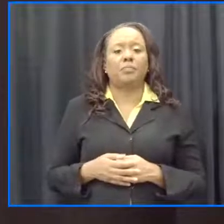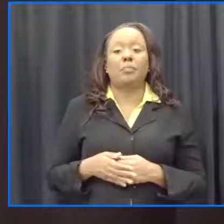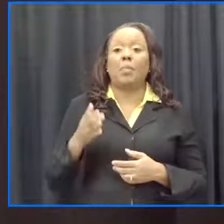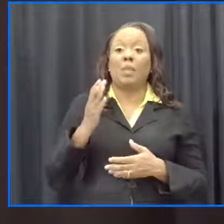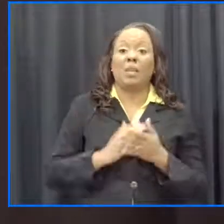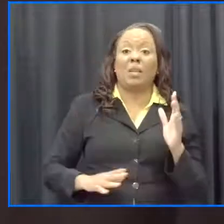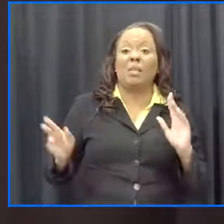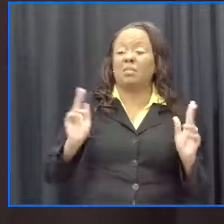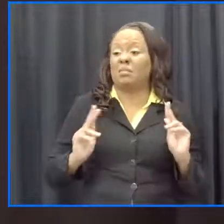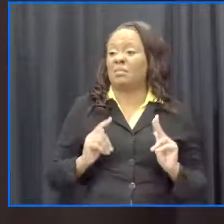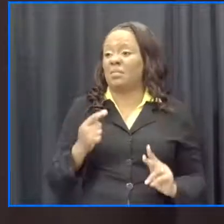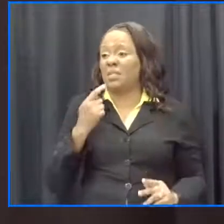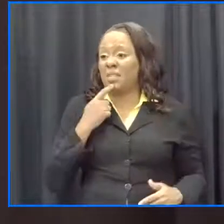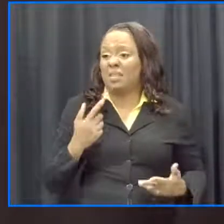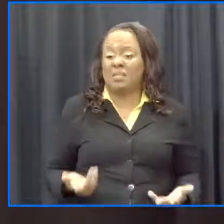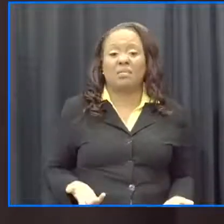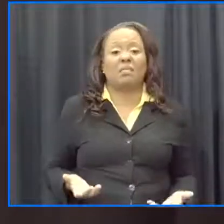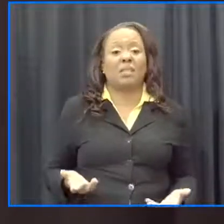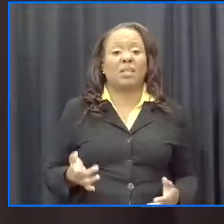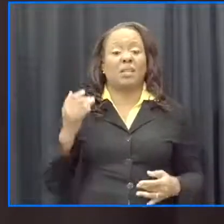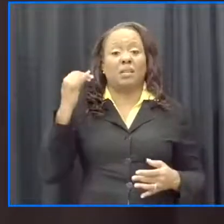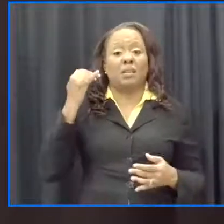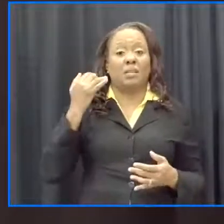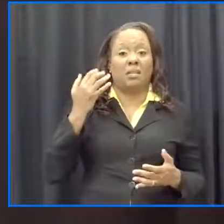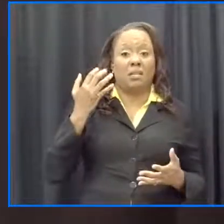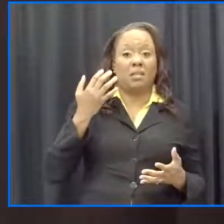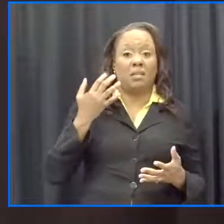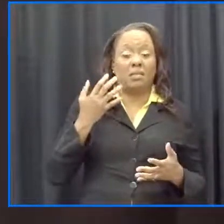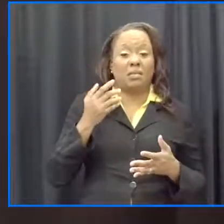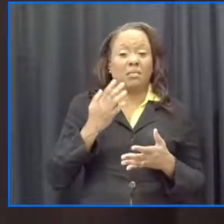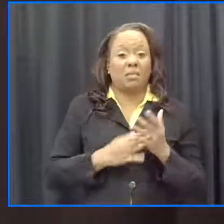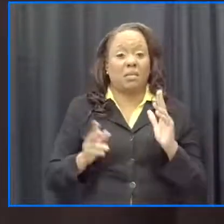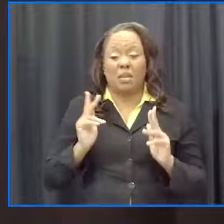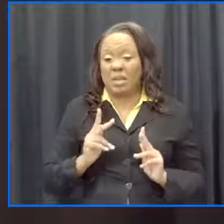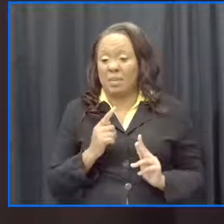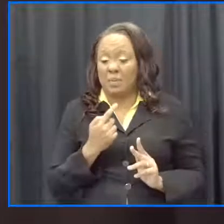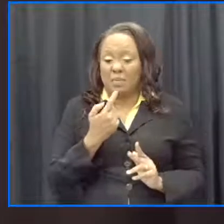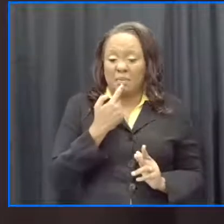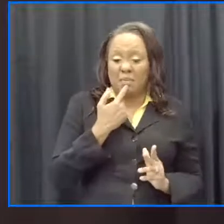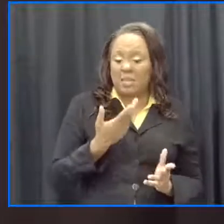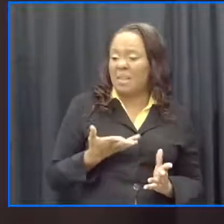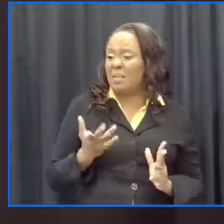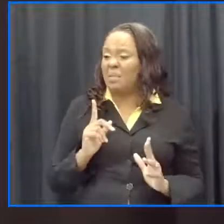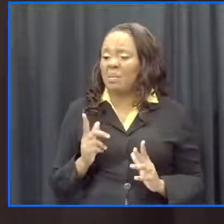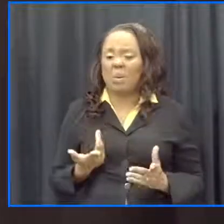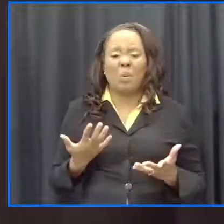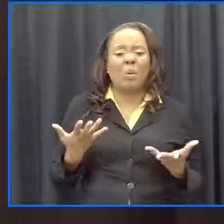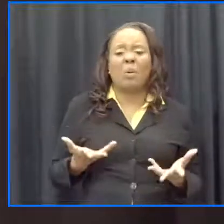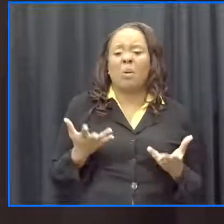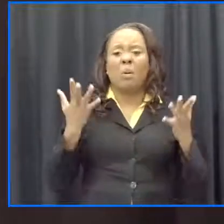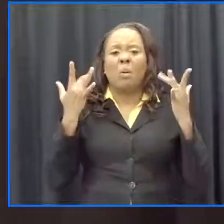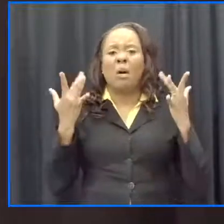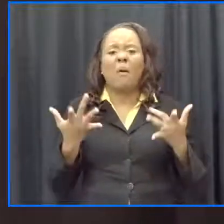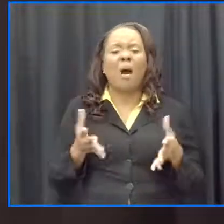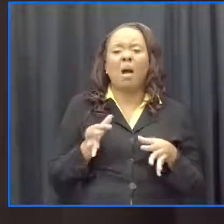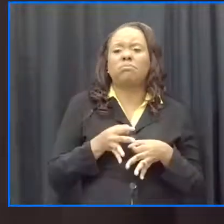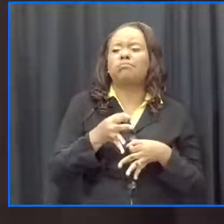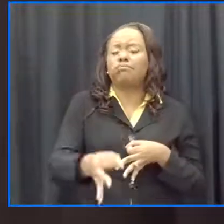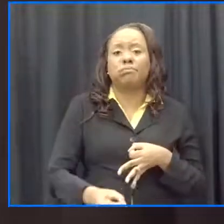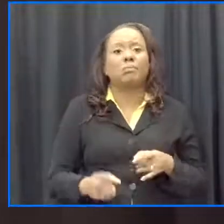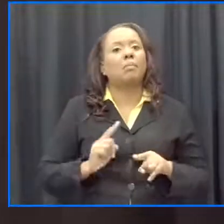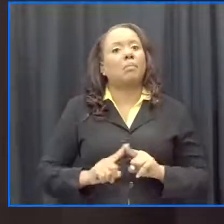commentators that the course of constitutional reform, properly done, is not something to be hastened and raced